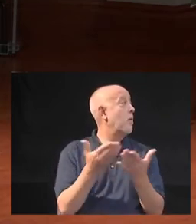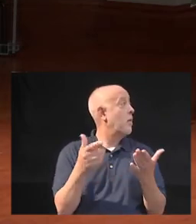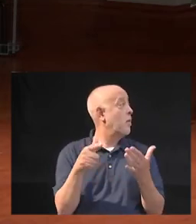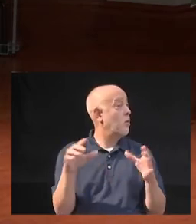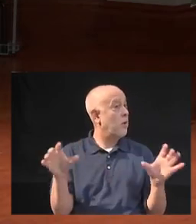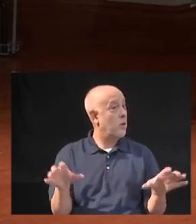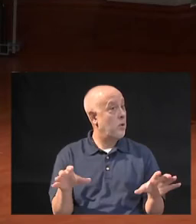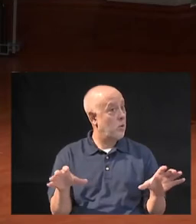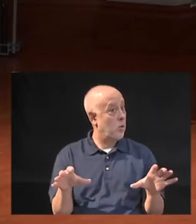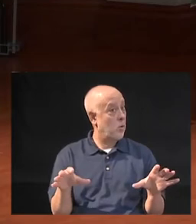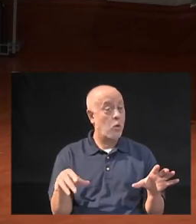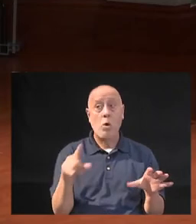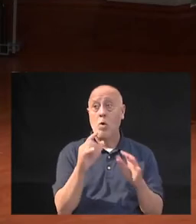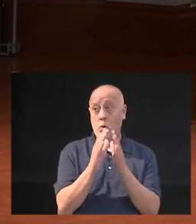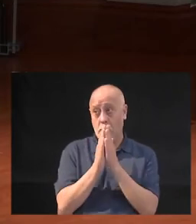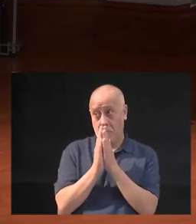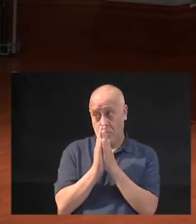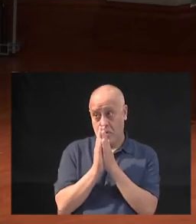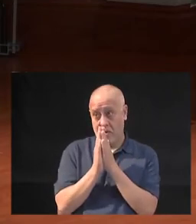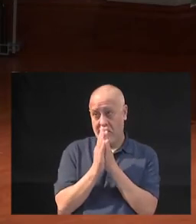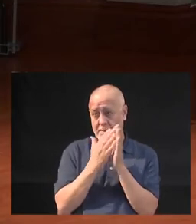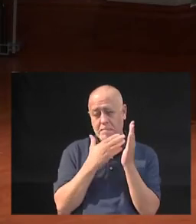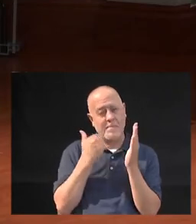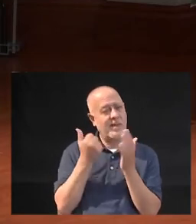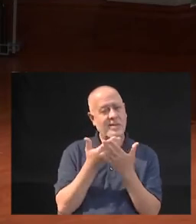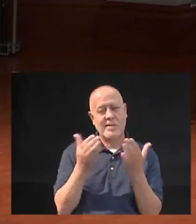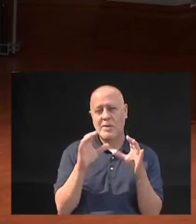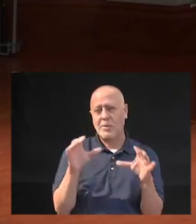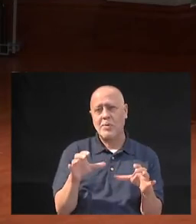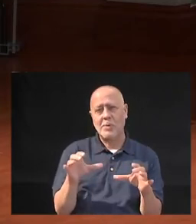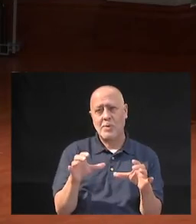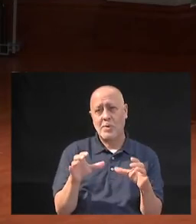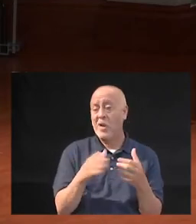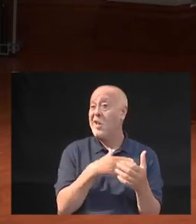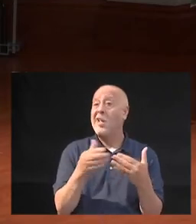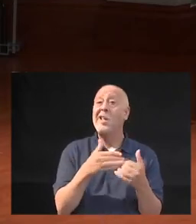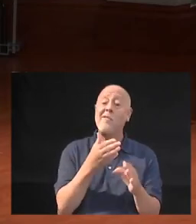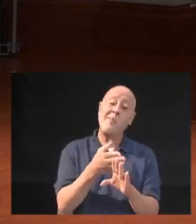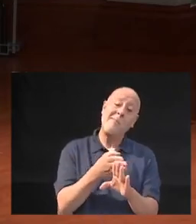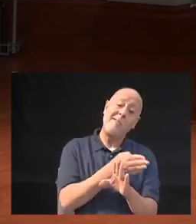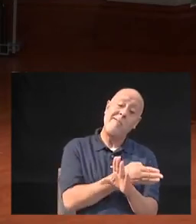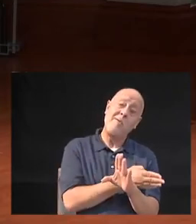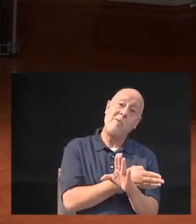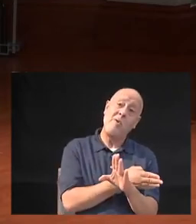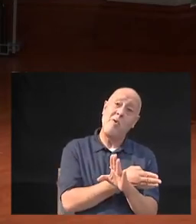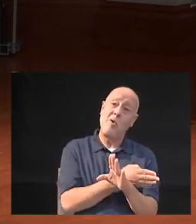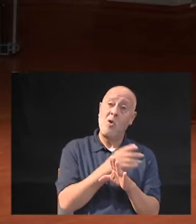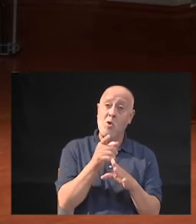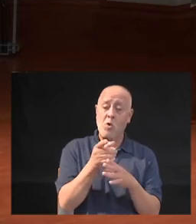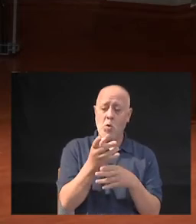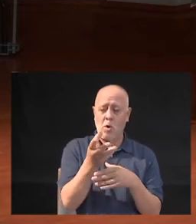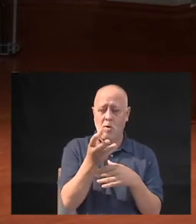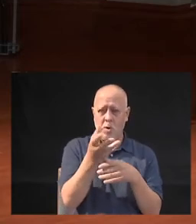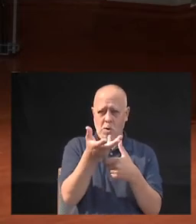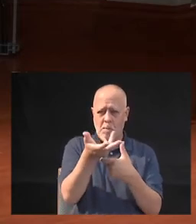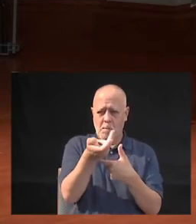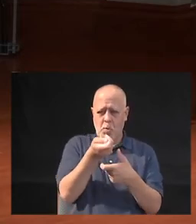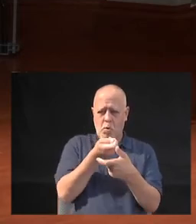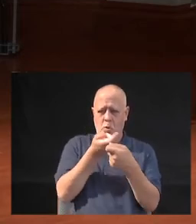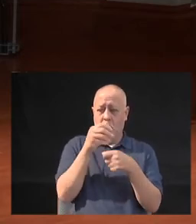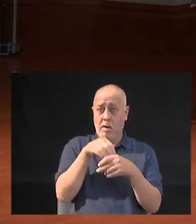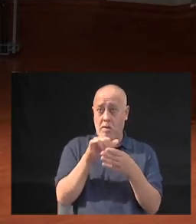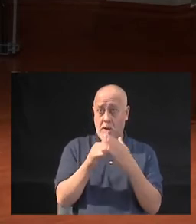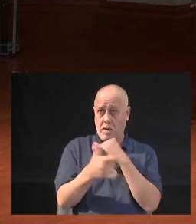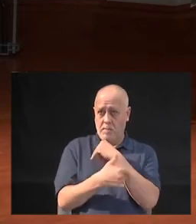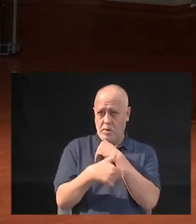do is you can pray. It's the best thing that you can do. Even before you're sucked into that temptation, you should